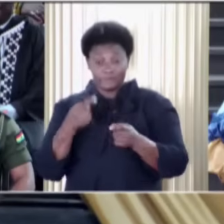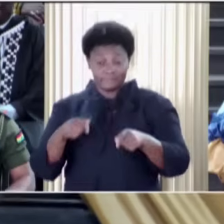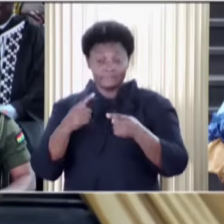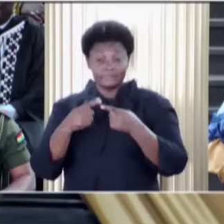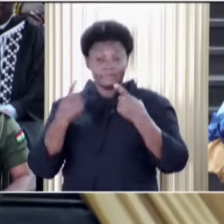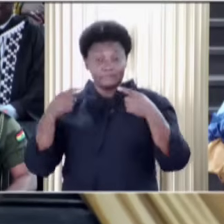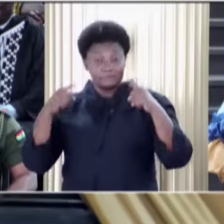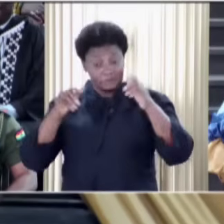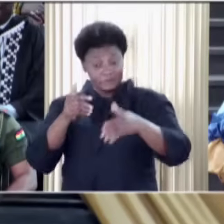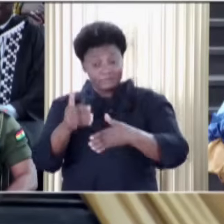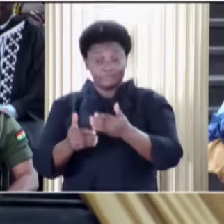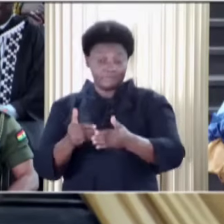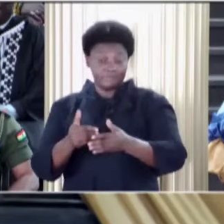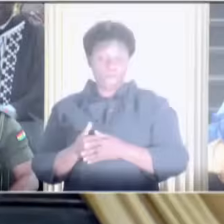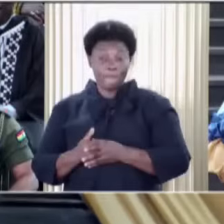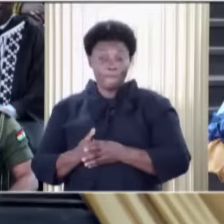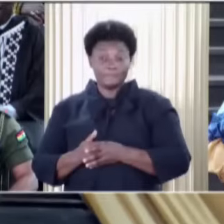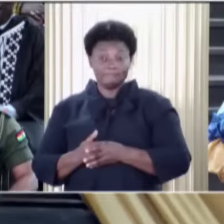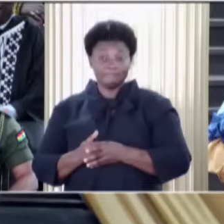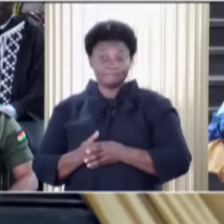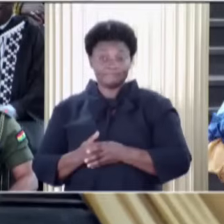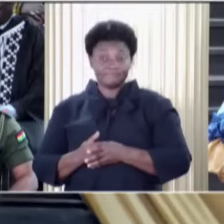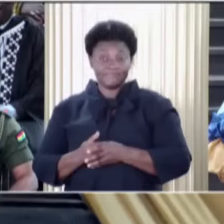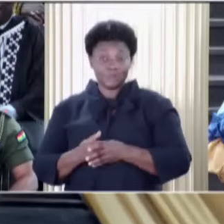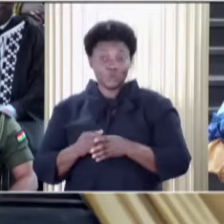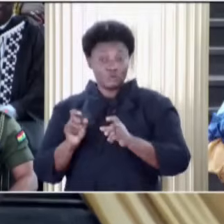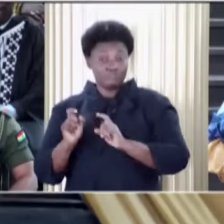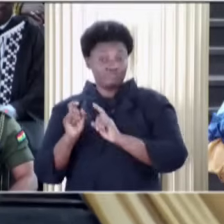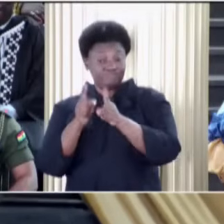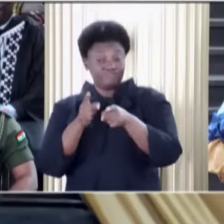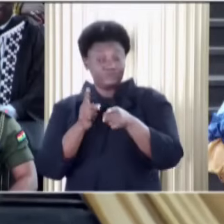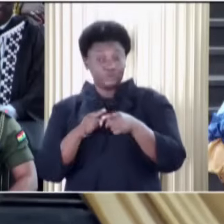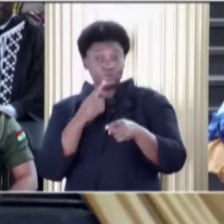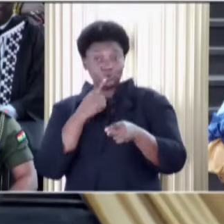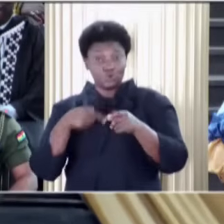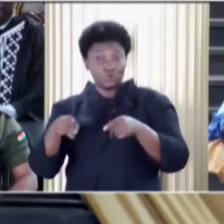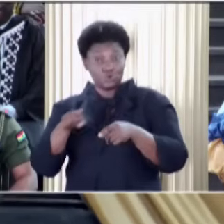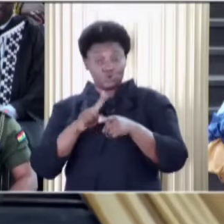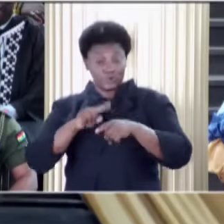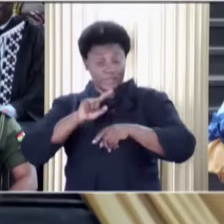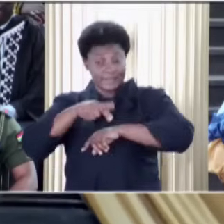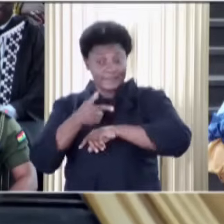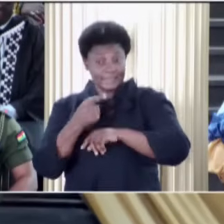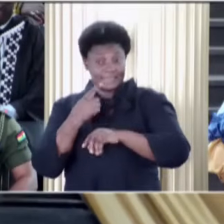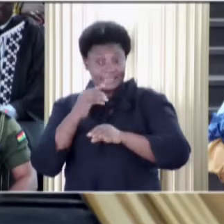the process. To our graduates, I offer my warmest